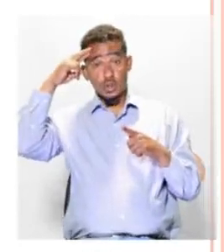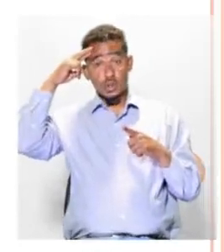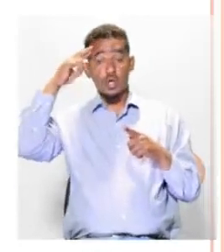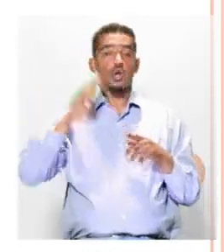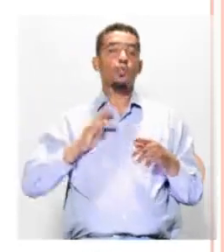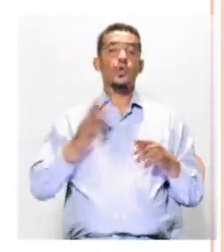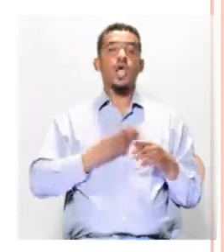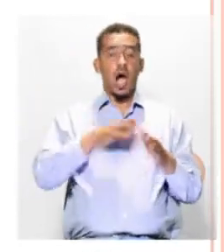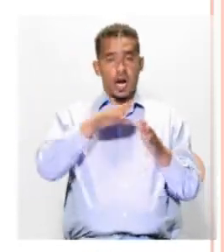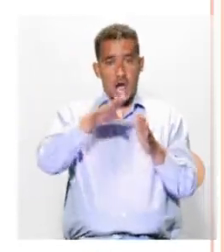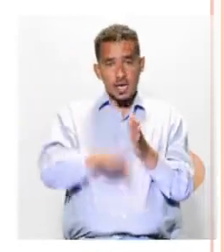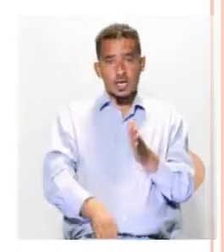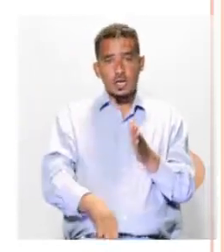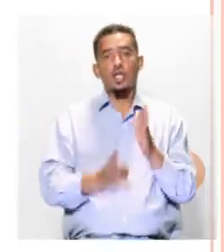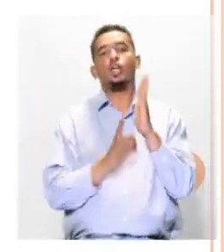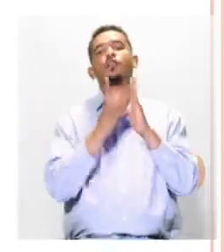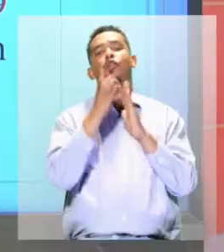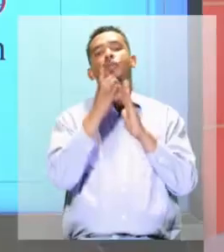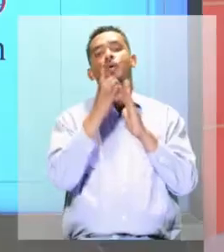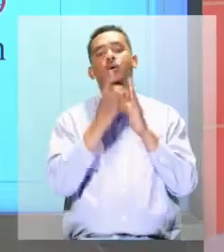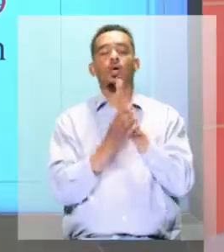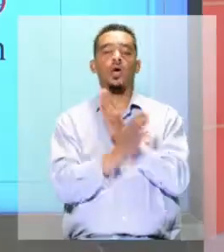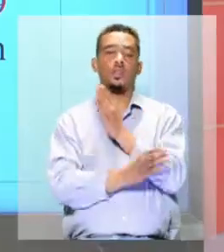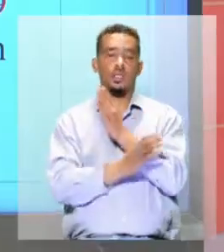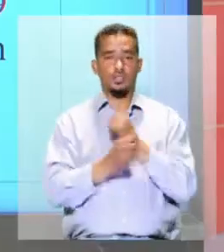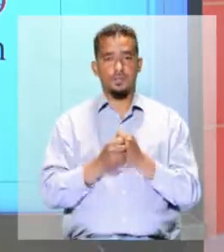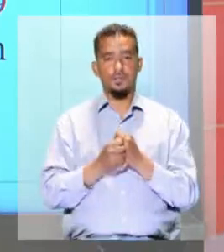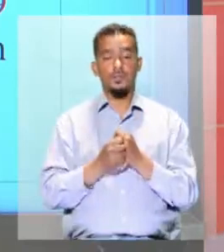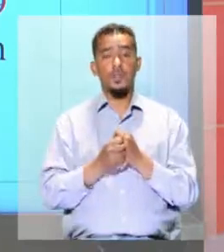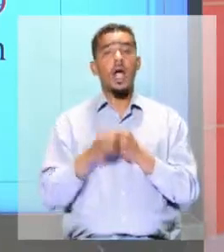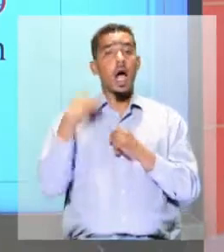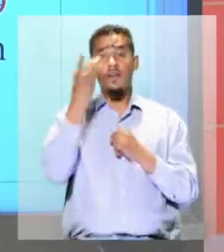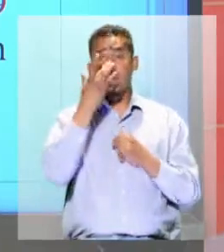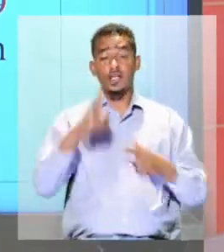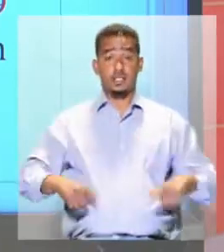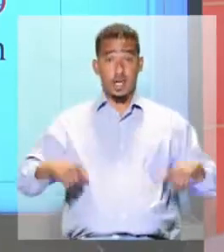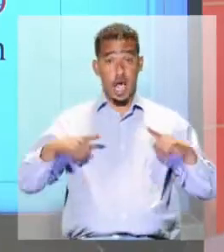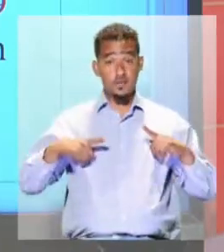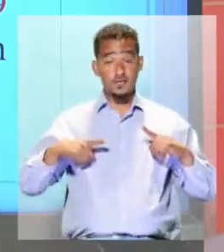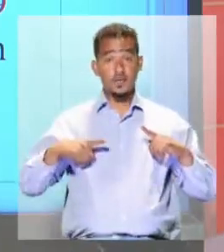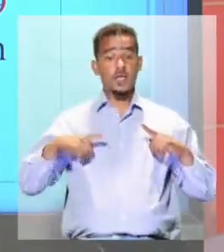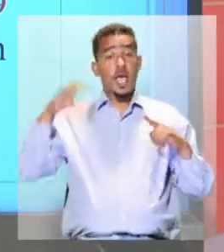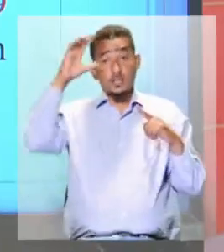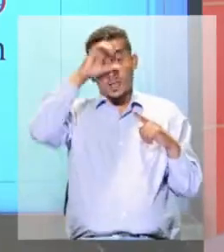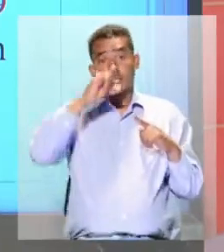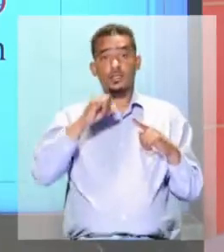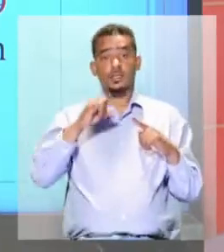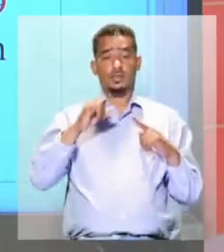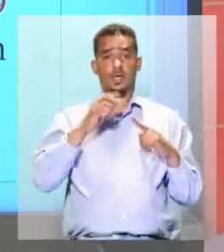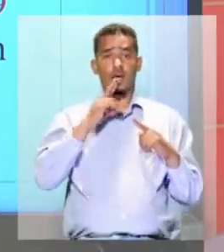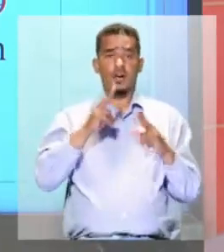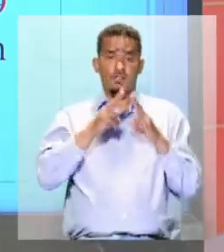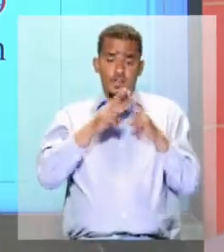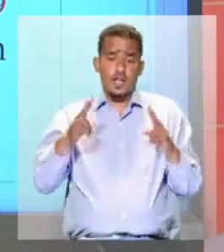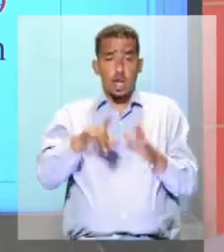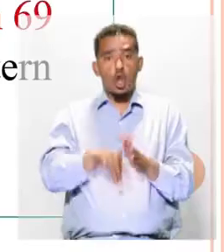we are underdeveloped country. So Africa's life expectancy are low in the